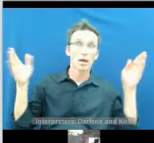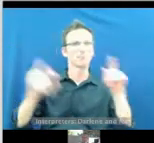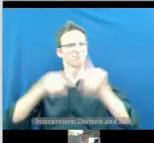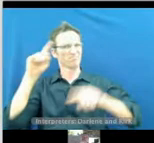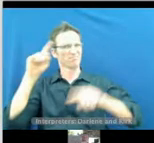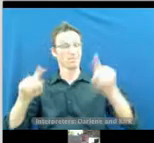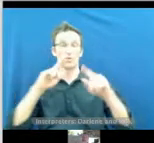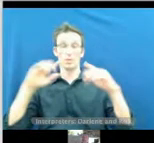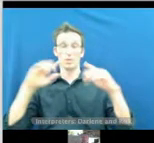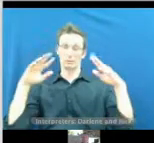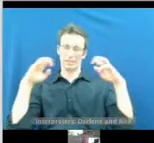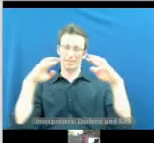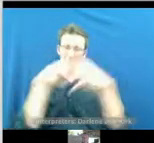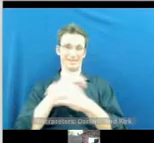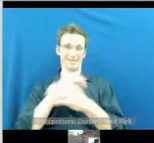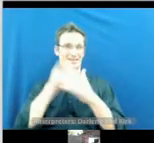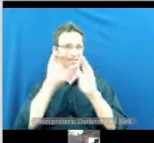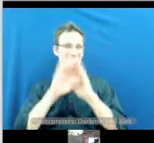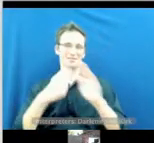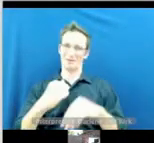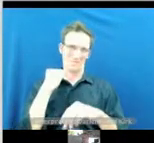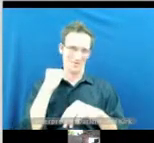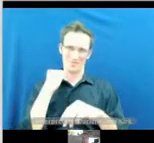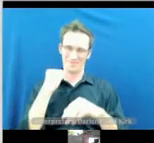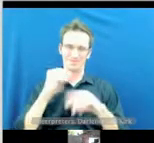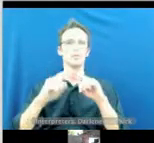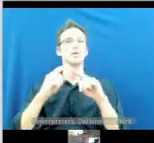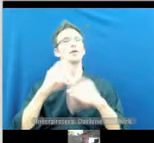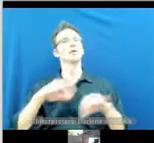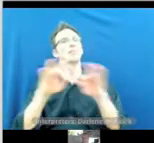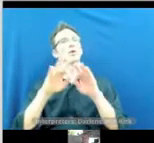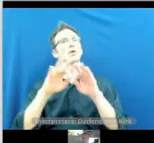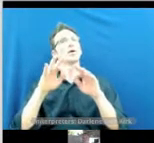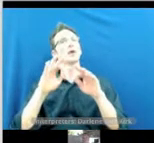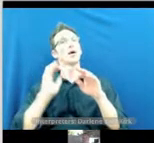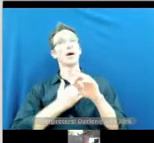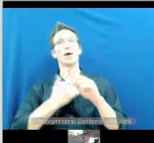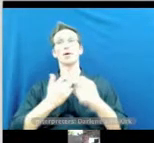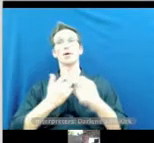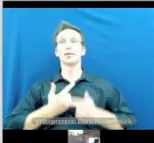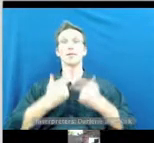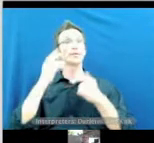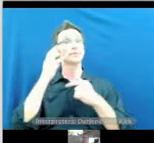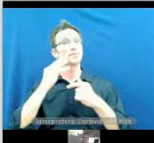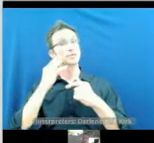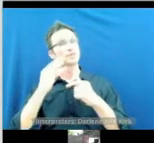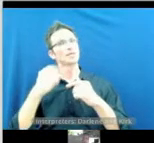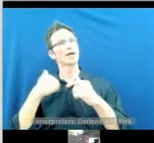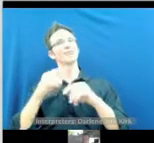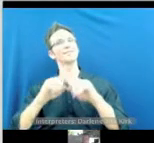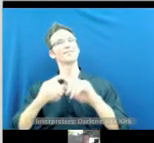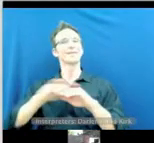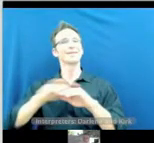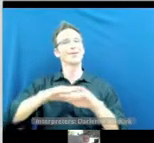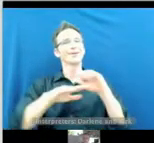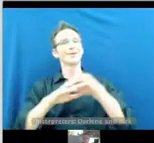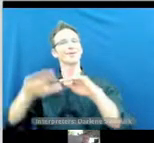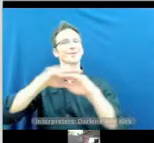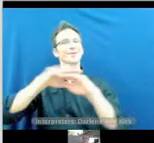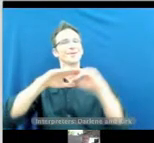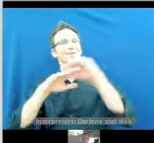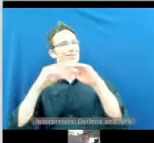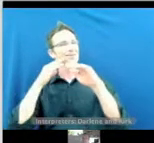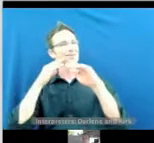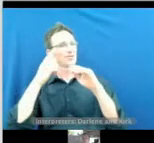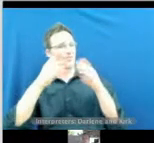of life experiences, are layered. So we have a linguistic layer, right? And I'm just asking you to think about,